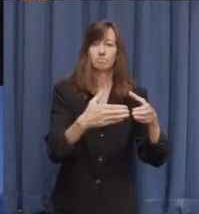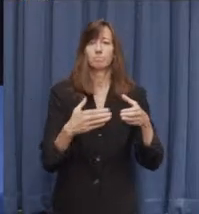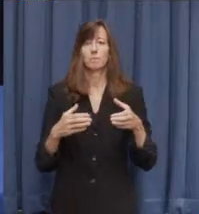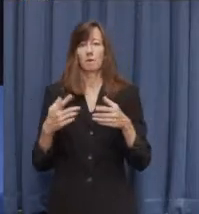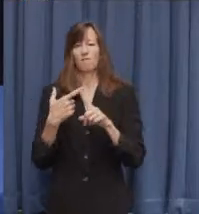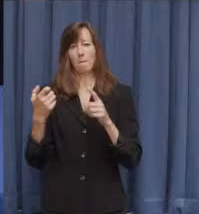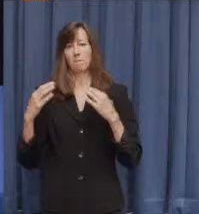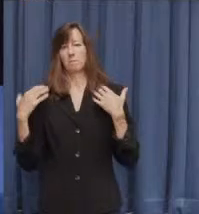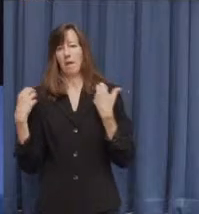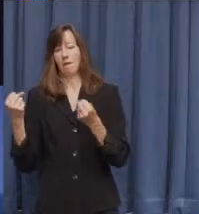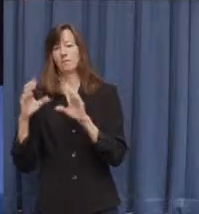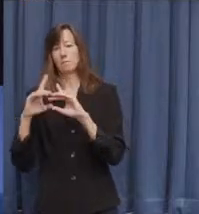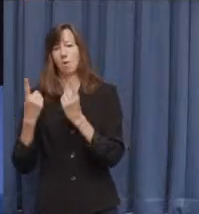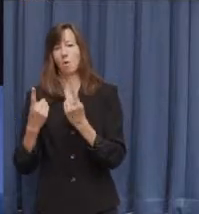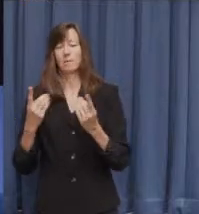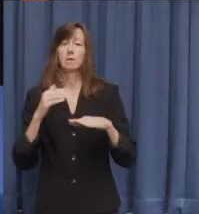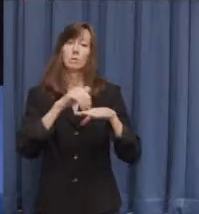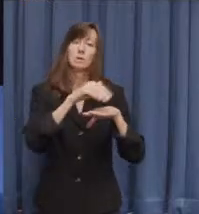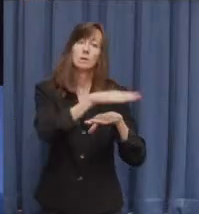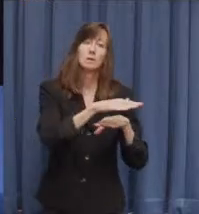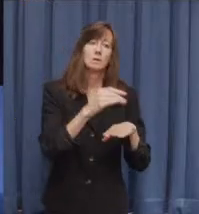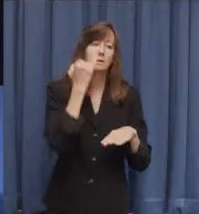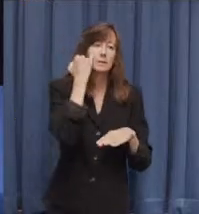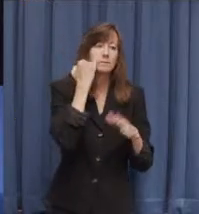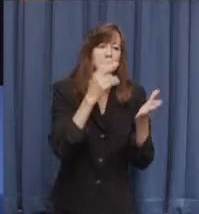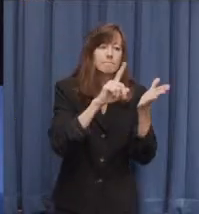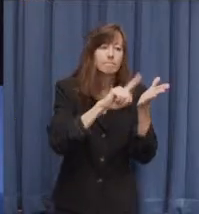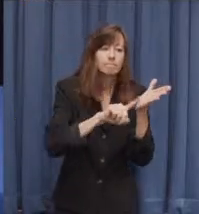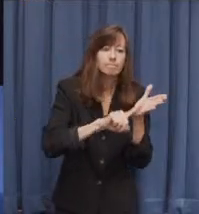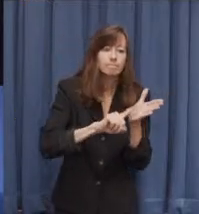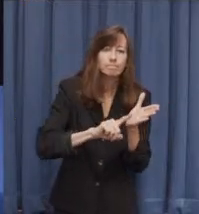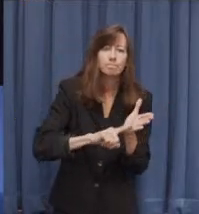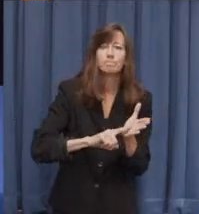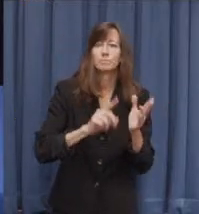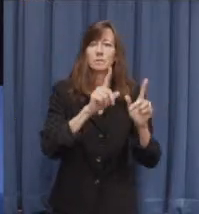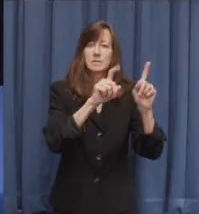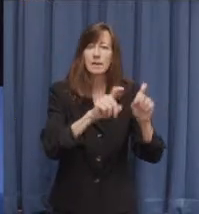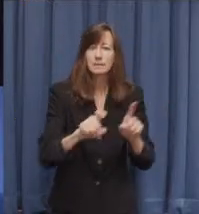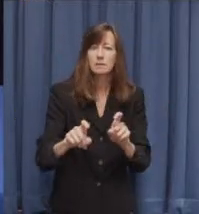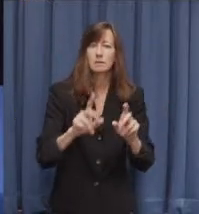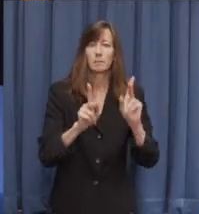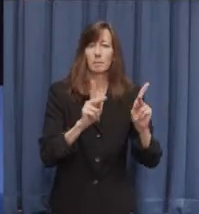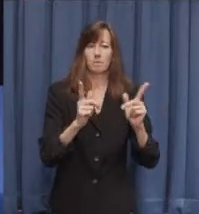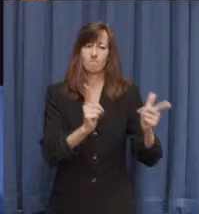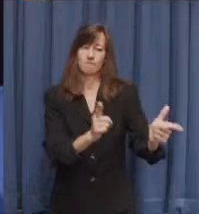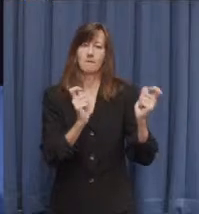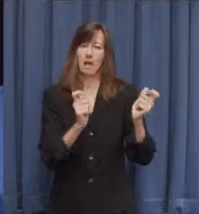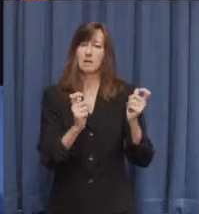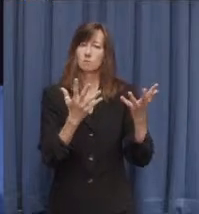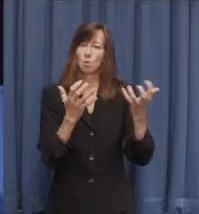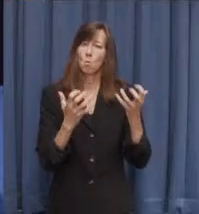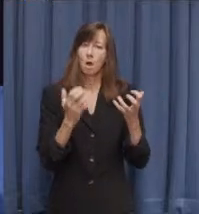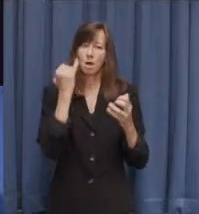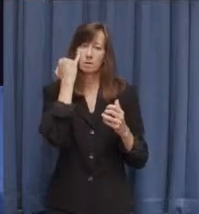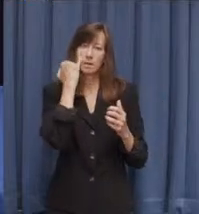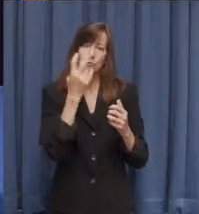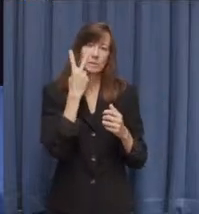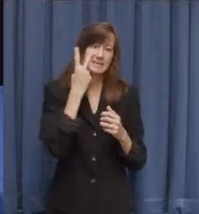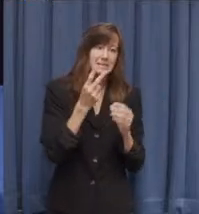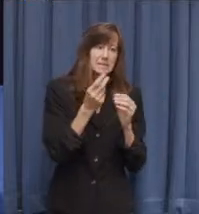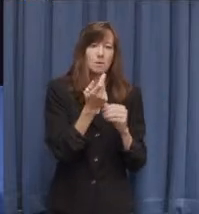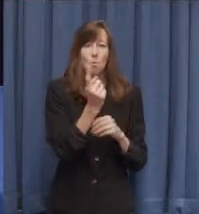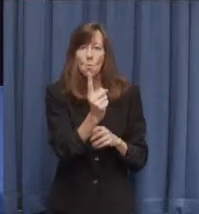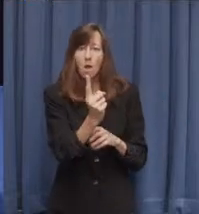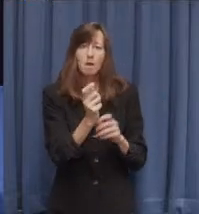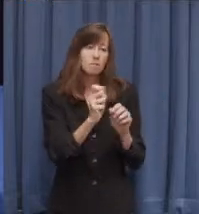assess any other folks within that cluster and make sure that they get rapidly tested as well. So please, again,